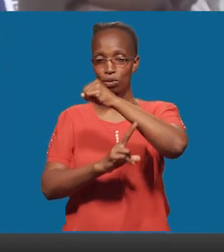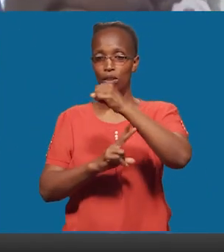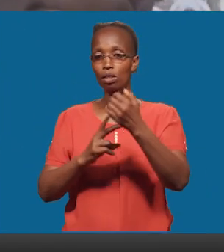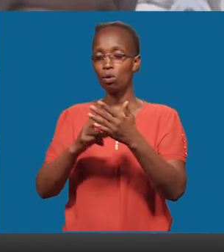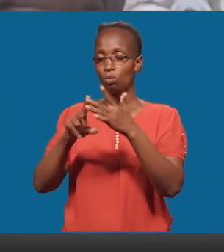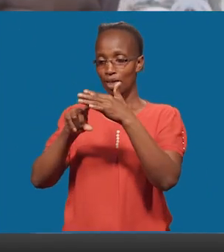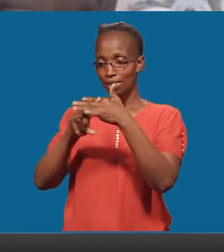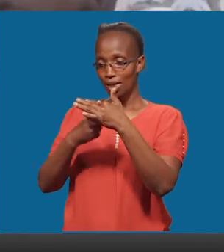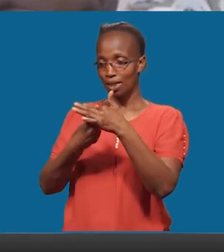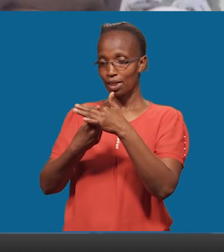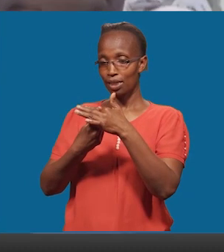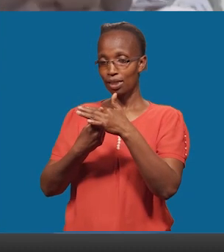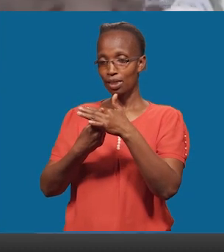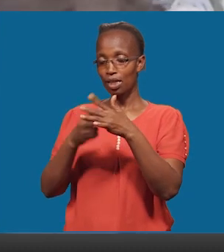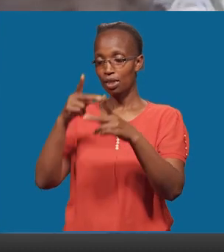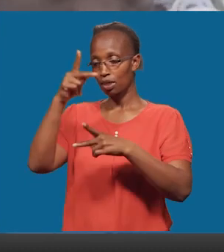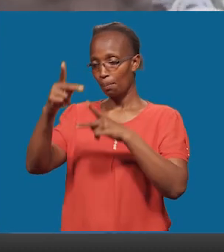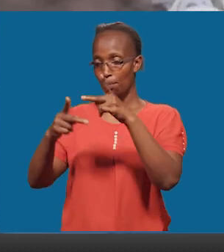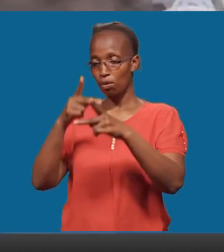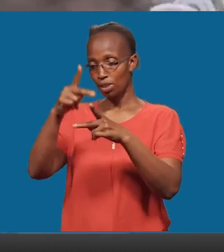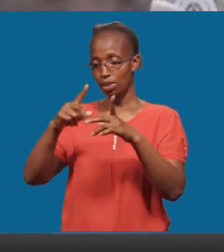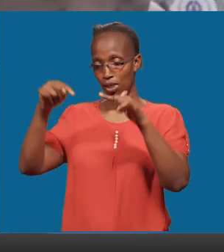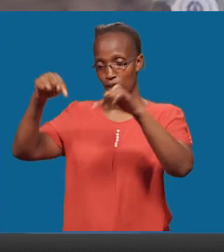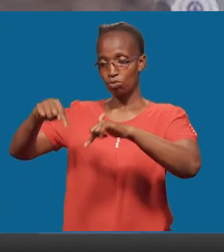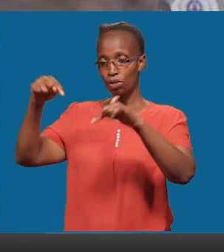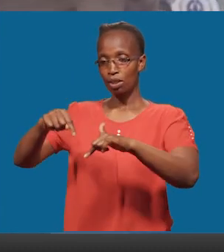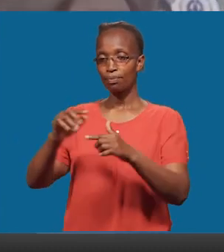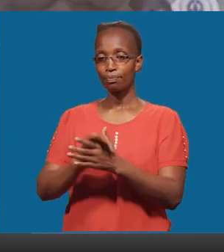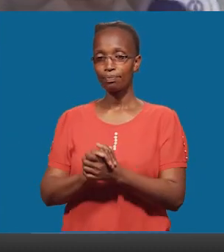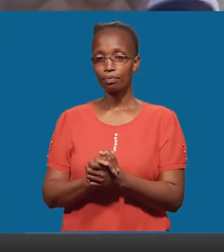Wasonga Foundation. We are launching our operations today